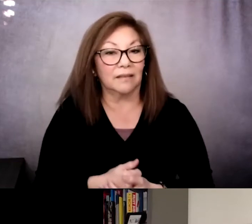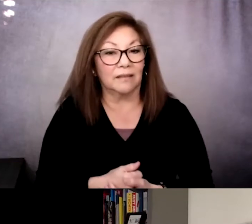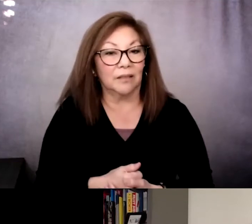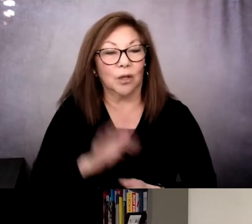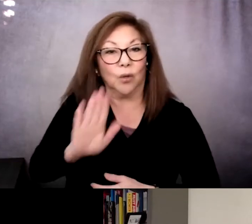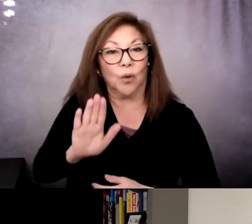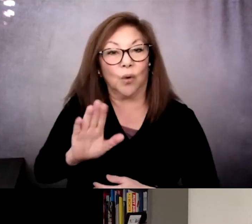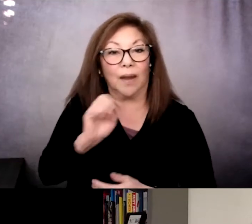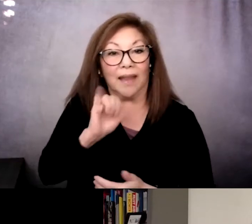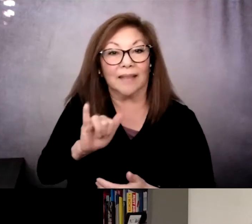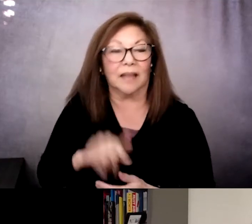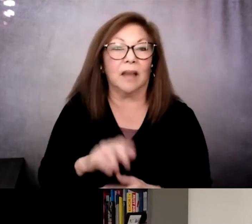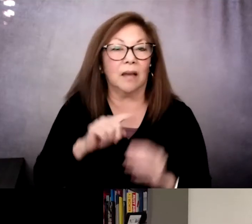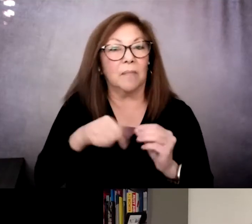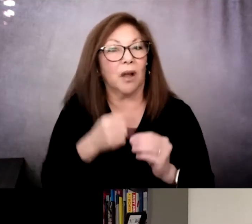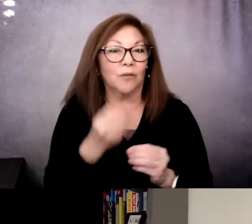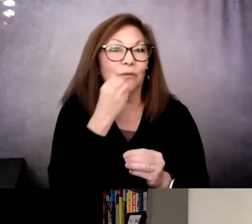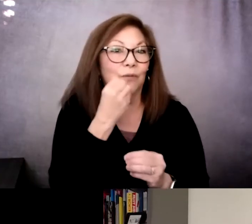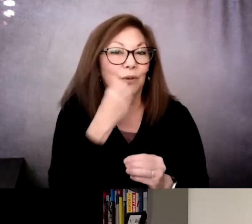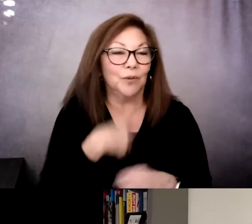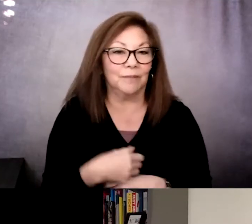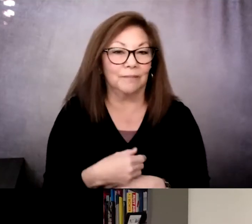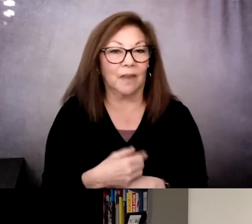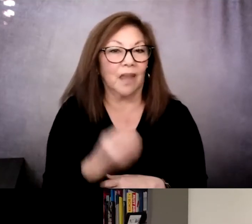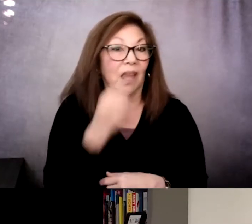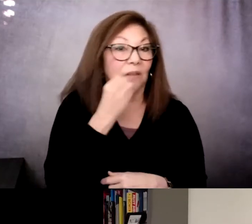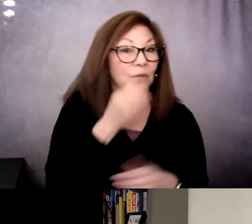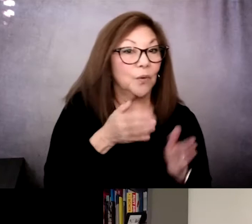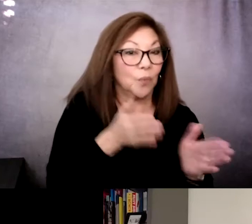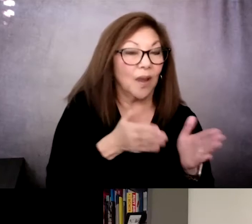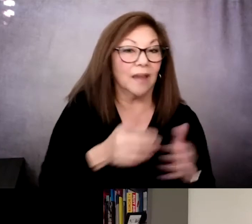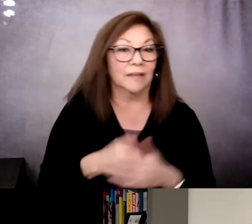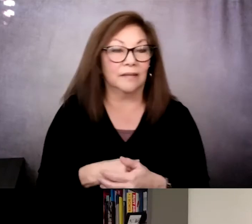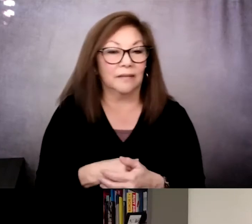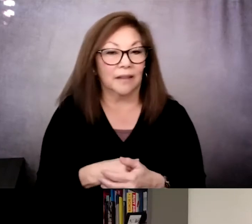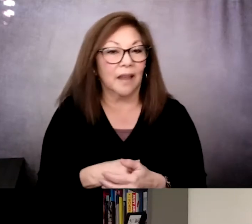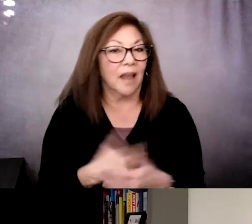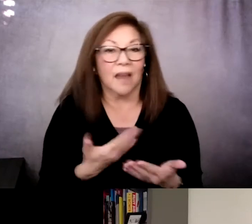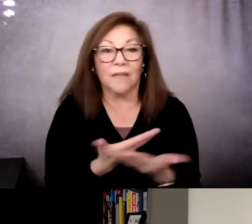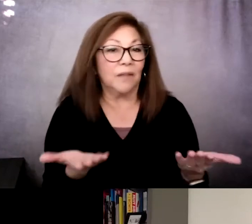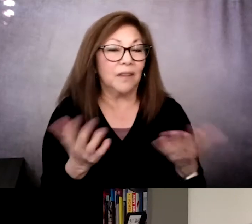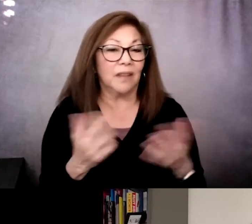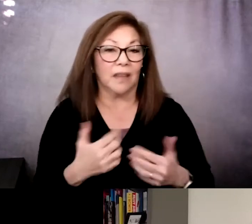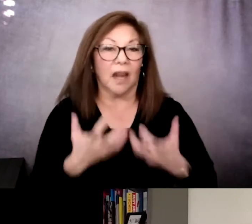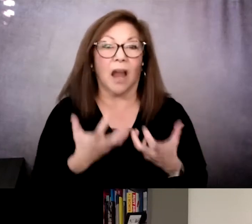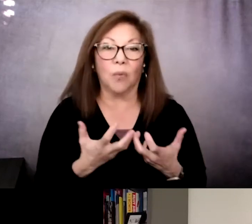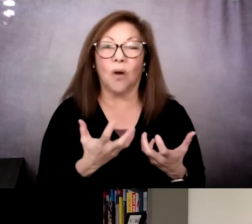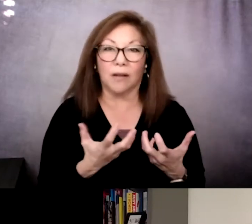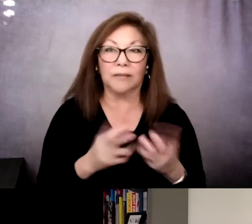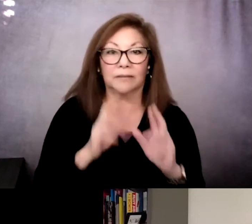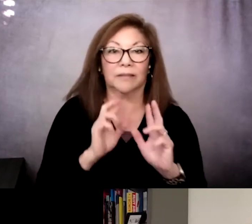your essays about food and foodways have everything that I